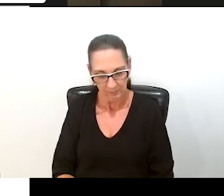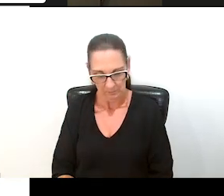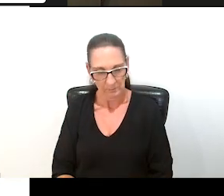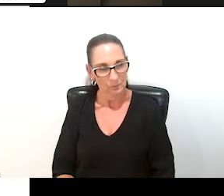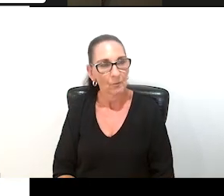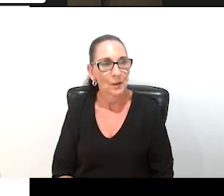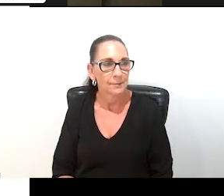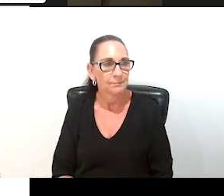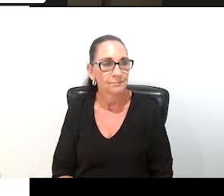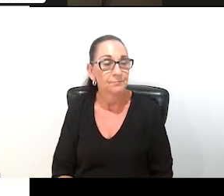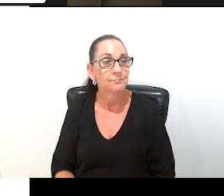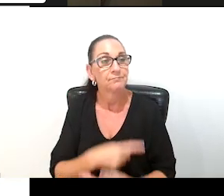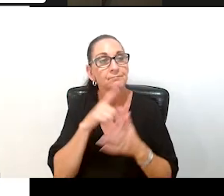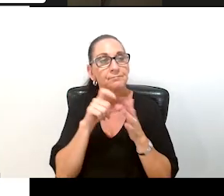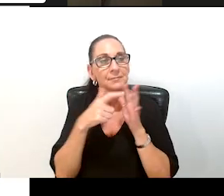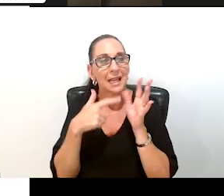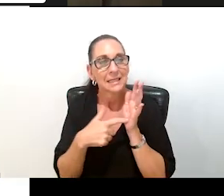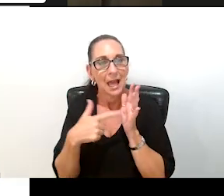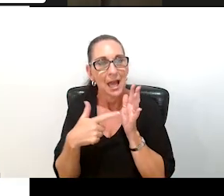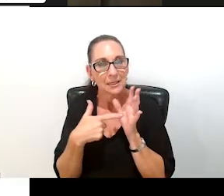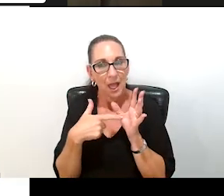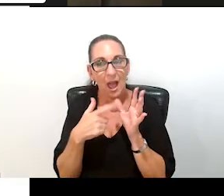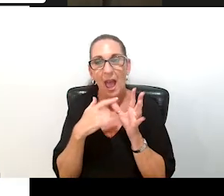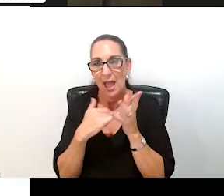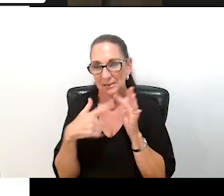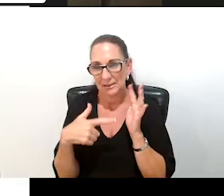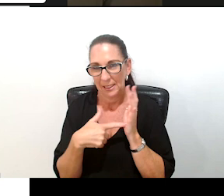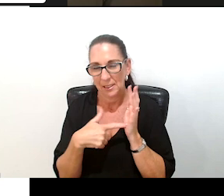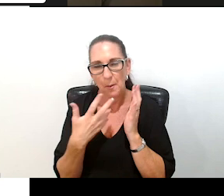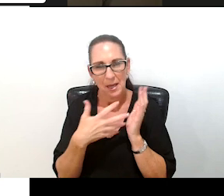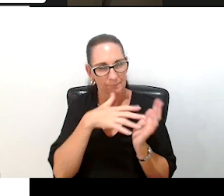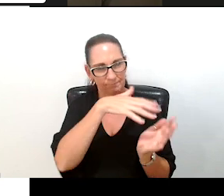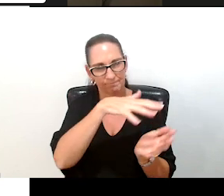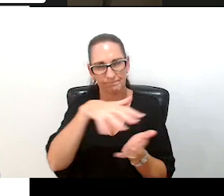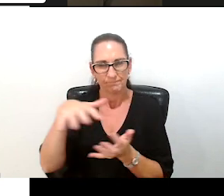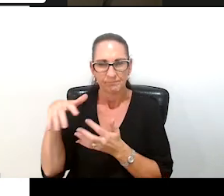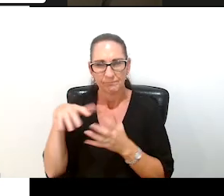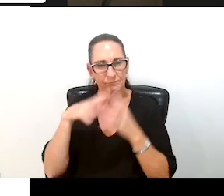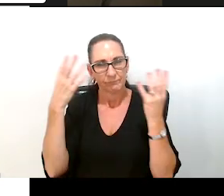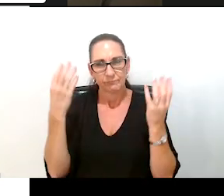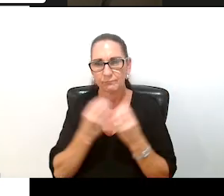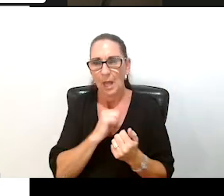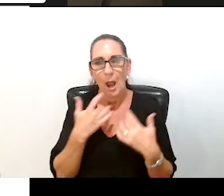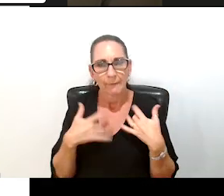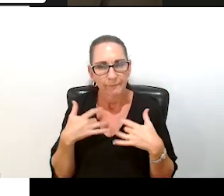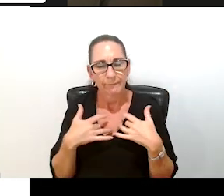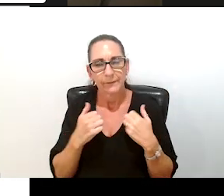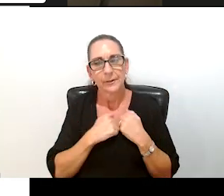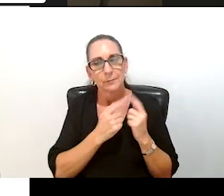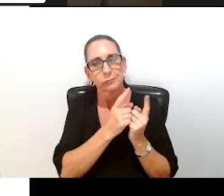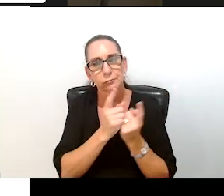So the data asset brings together data from most aspects of our lives and the services we